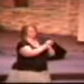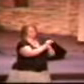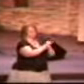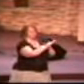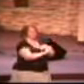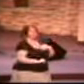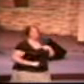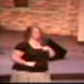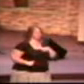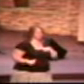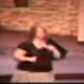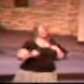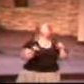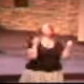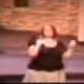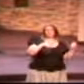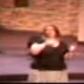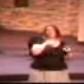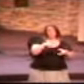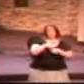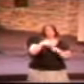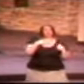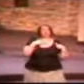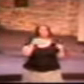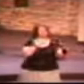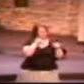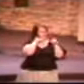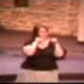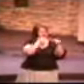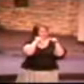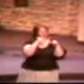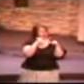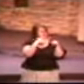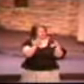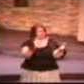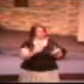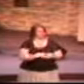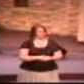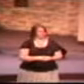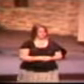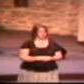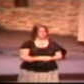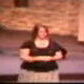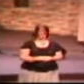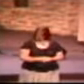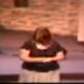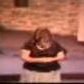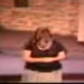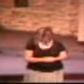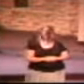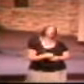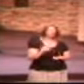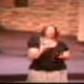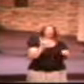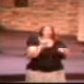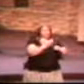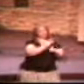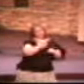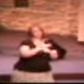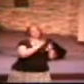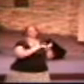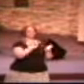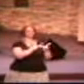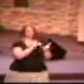and there's so many of us including me that do the same thing we get so used to getting